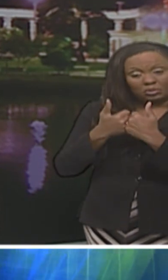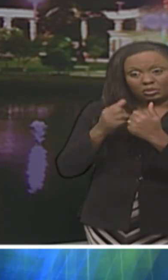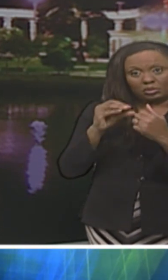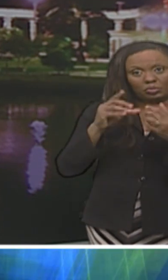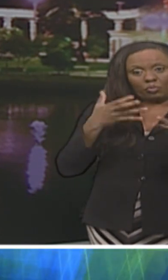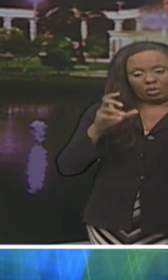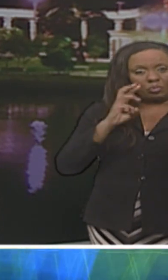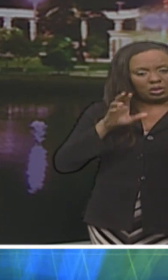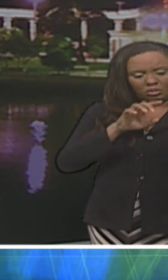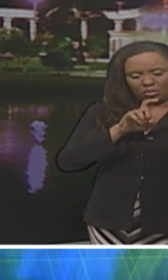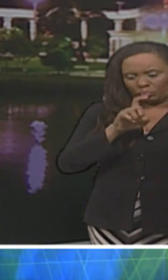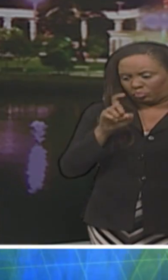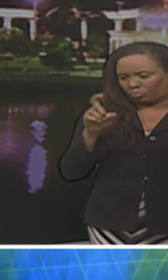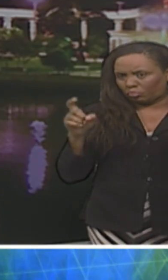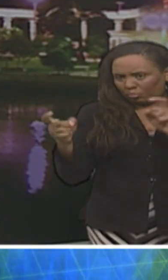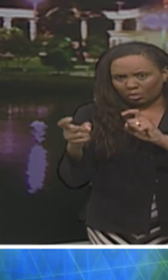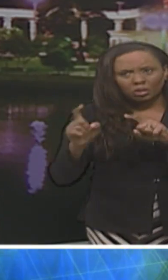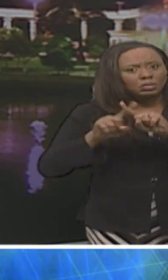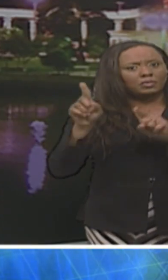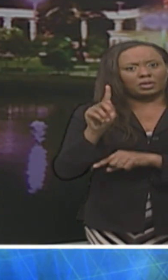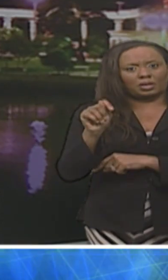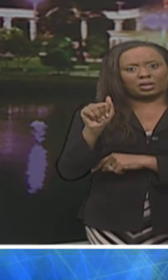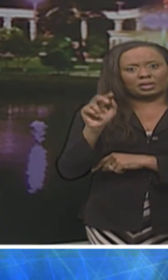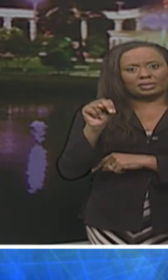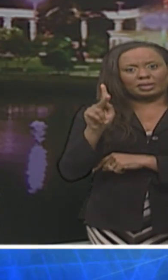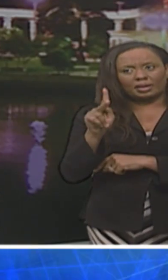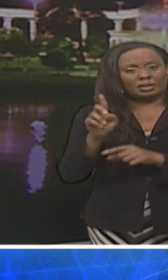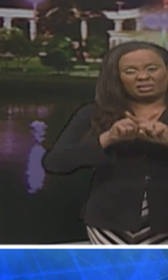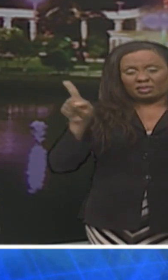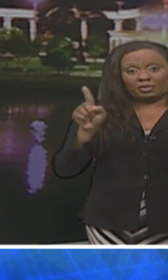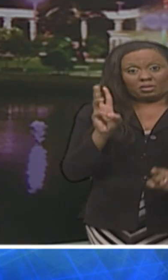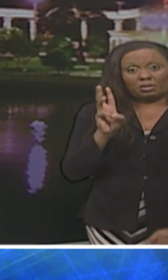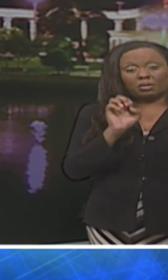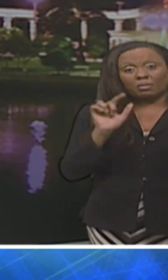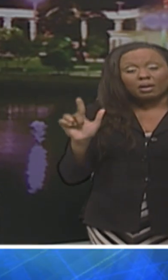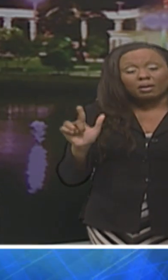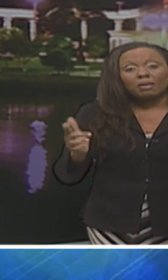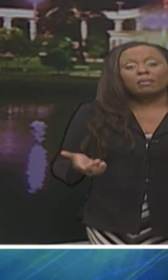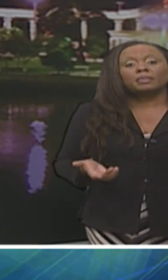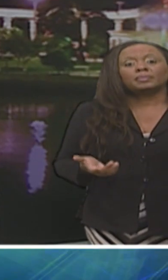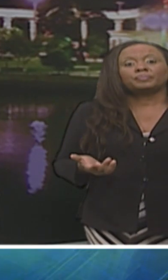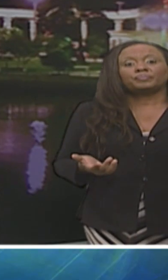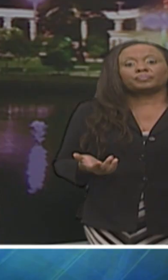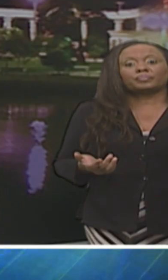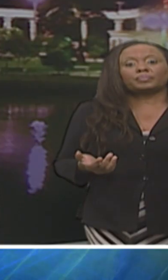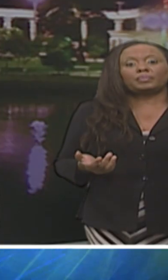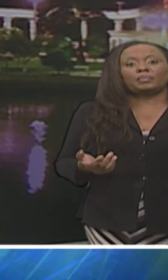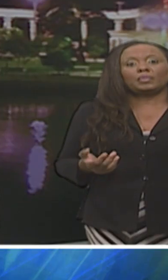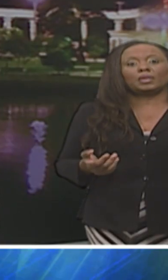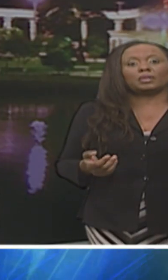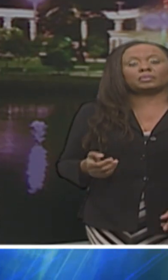or in terms of to a septic tank or a well. We have also been in continuing the process of installing